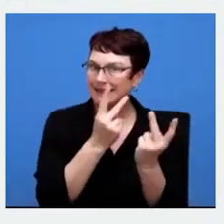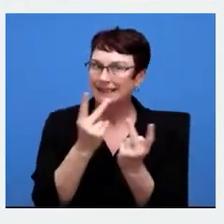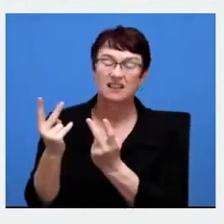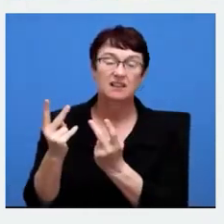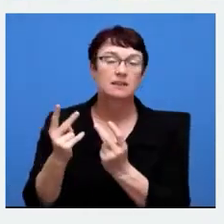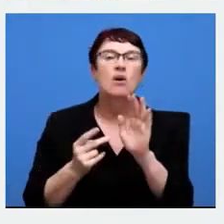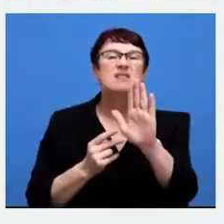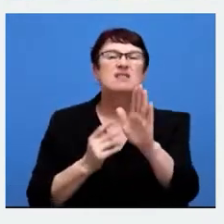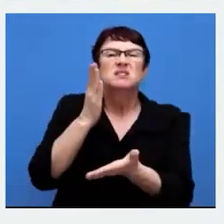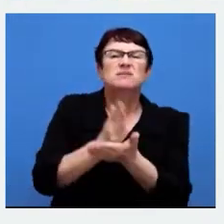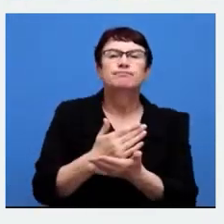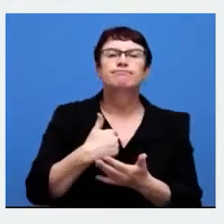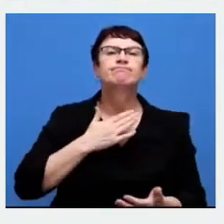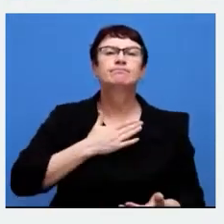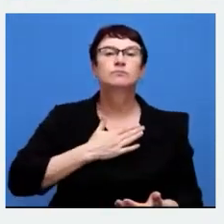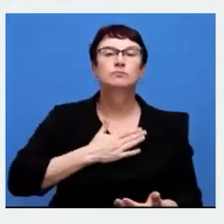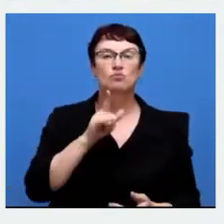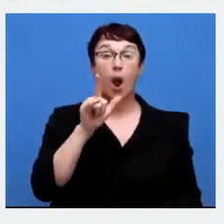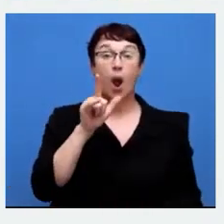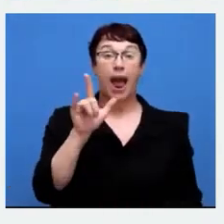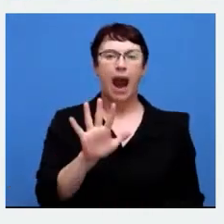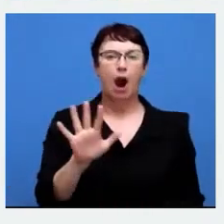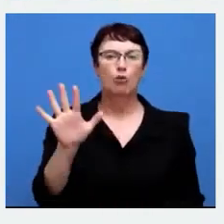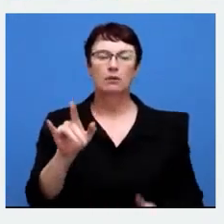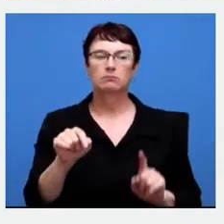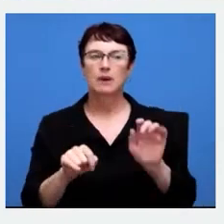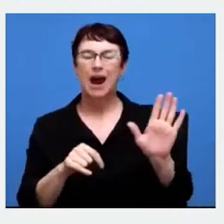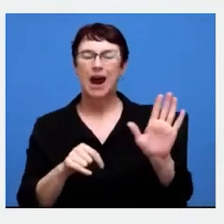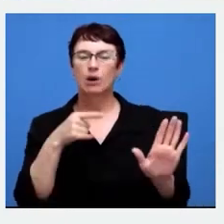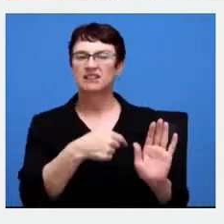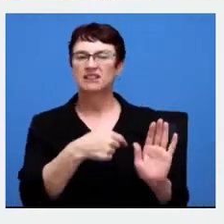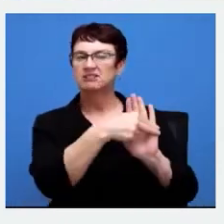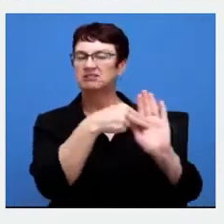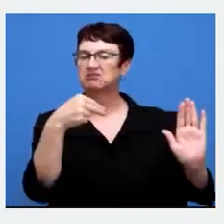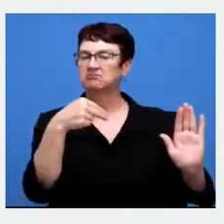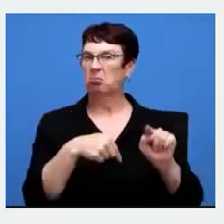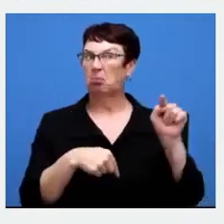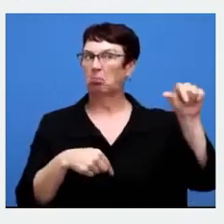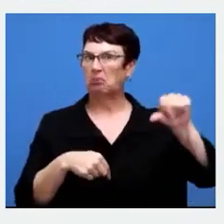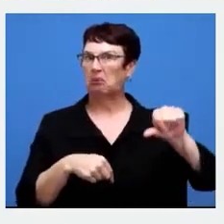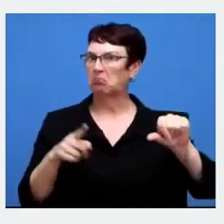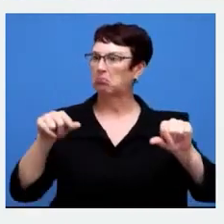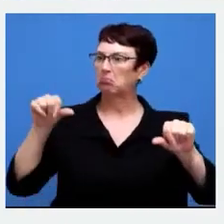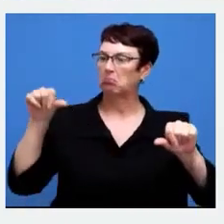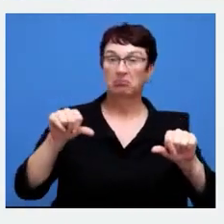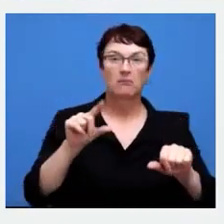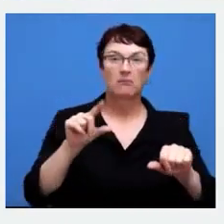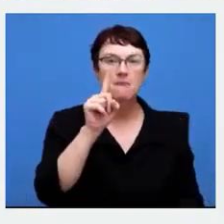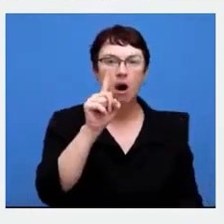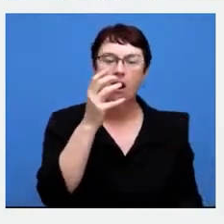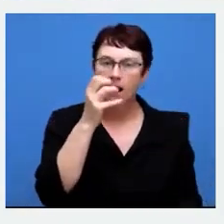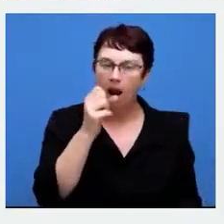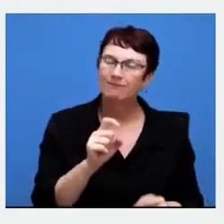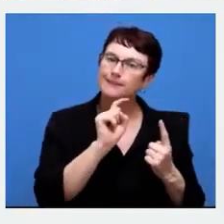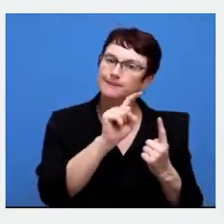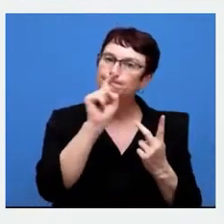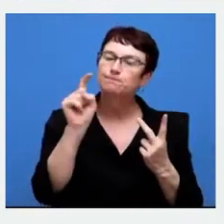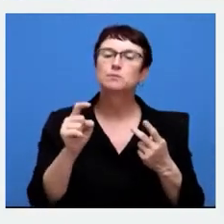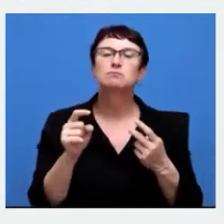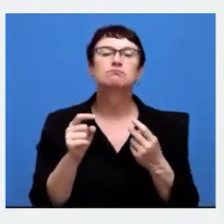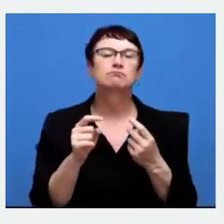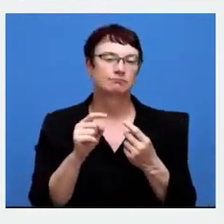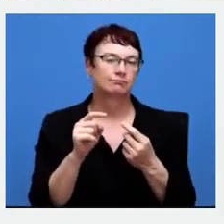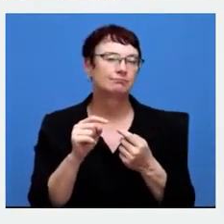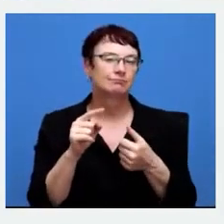address factors that make some areas perceived as less safe than others, and so we can take care of them